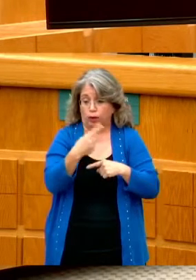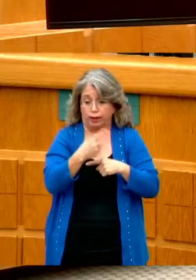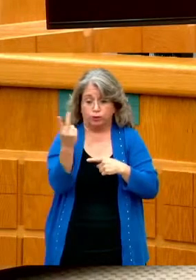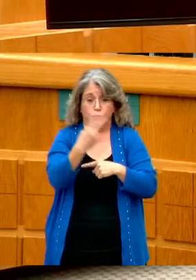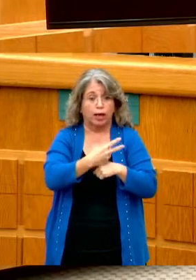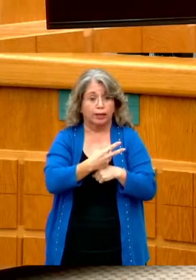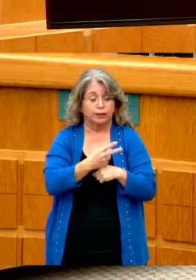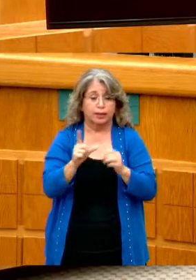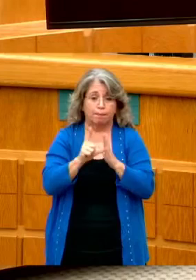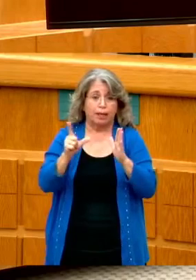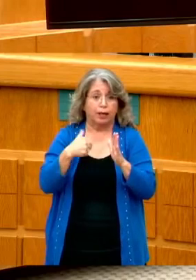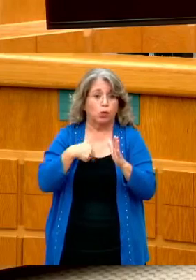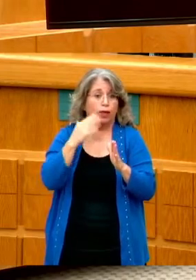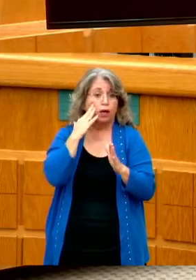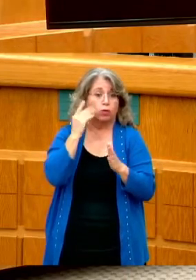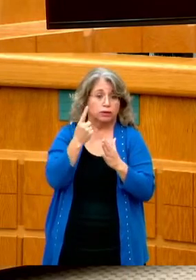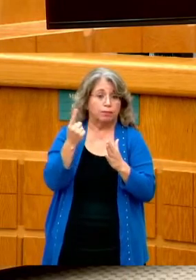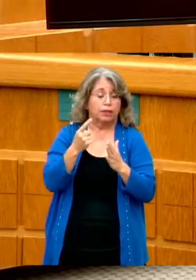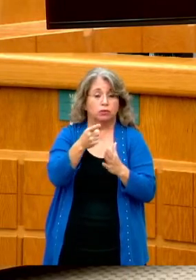too. Thank you so much.